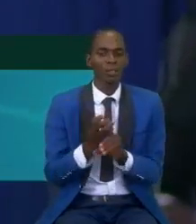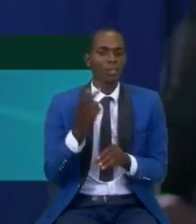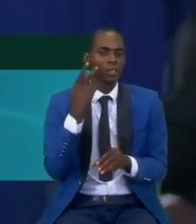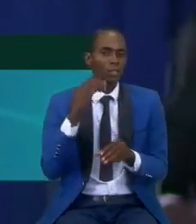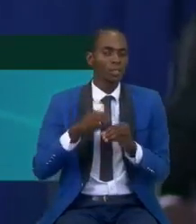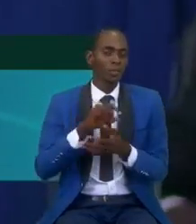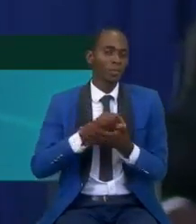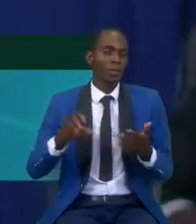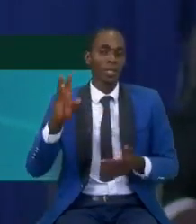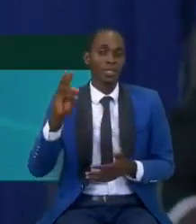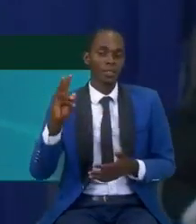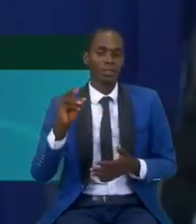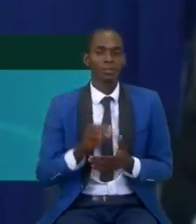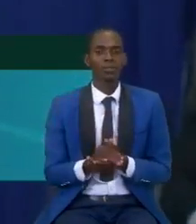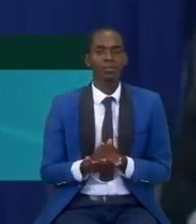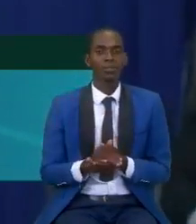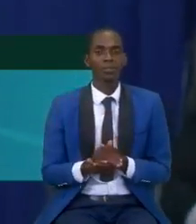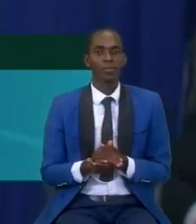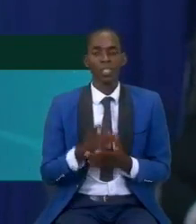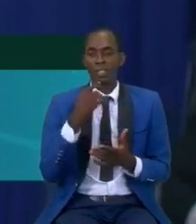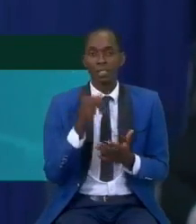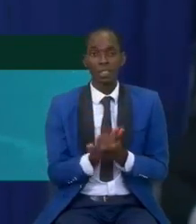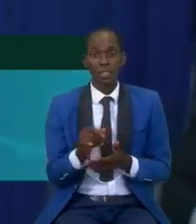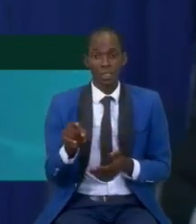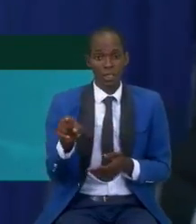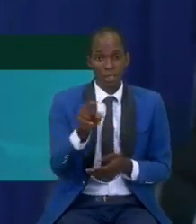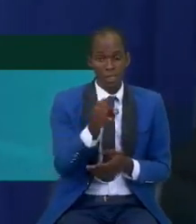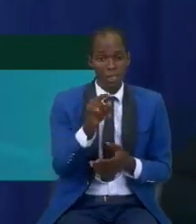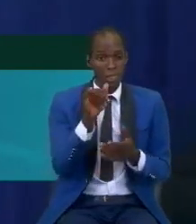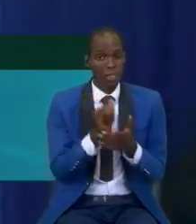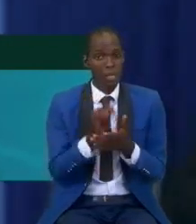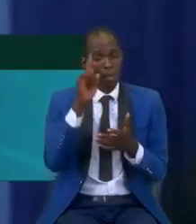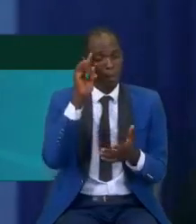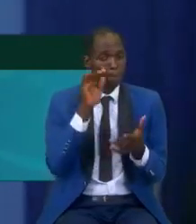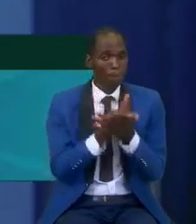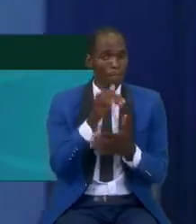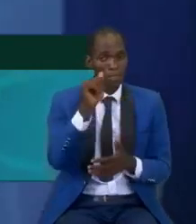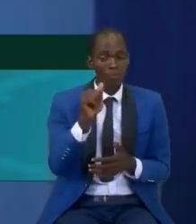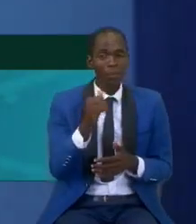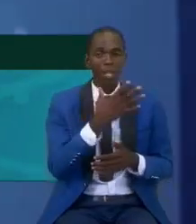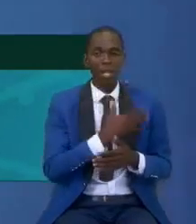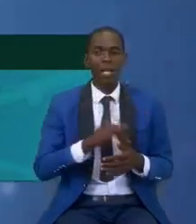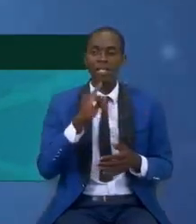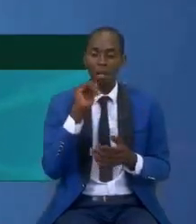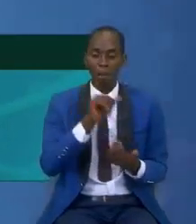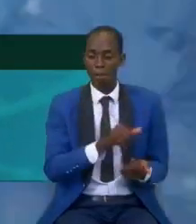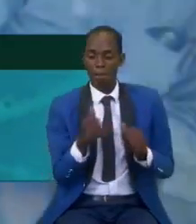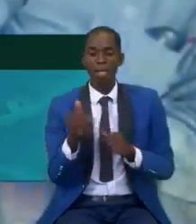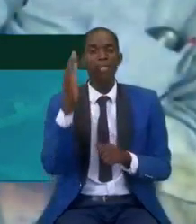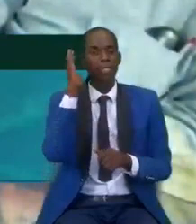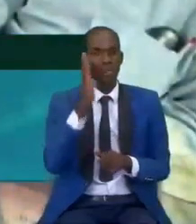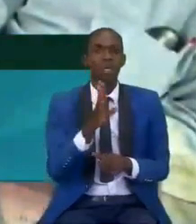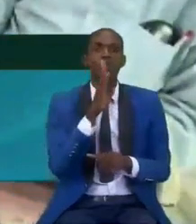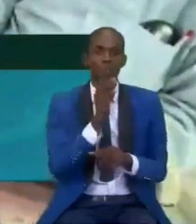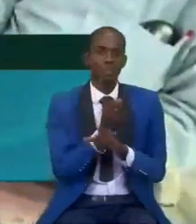believeth and is baptized shall be saved. He that believeth not shall